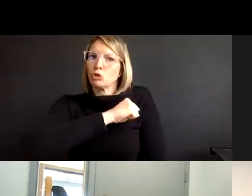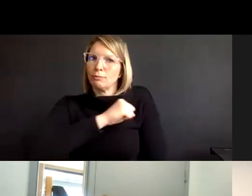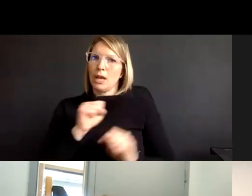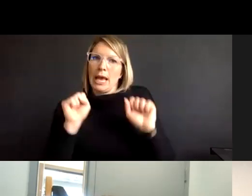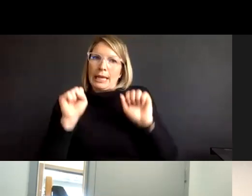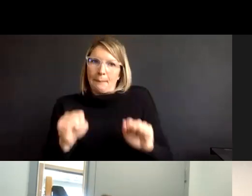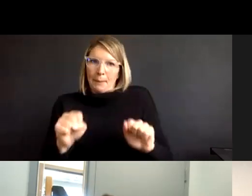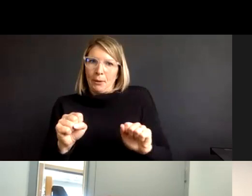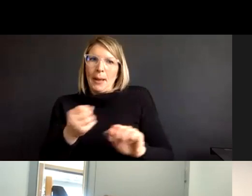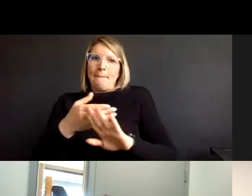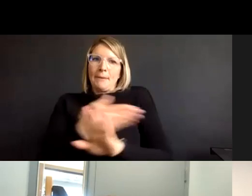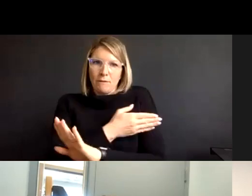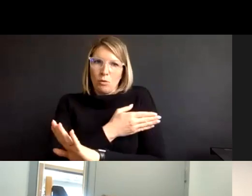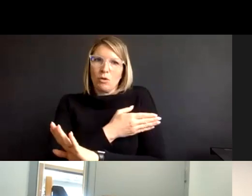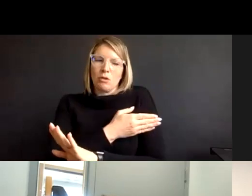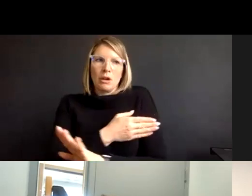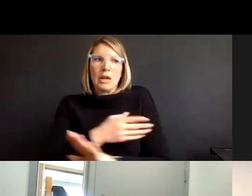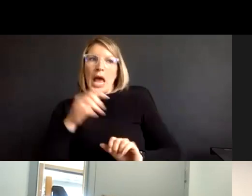not.